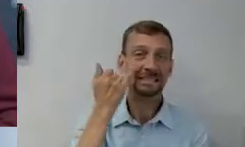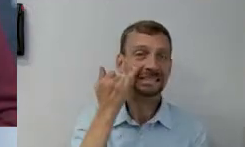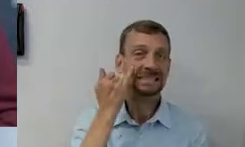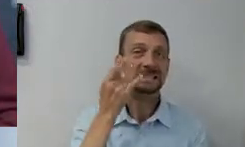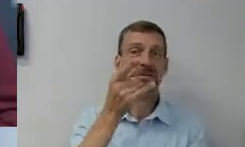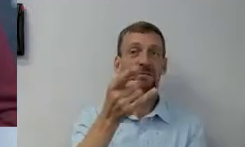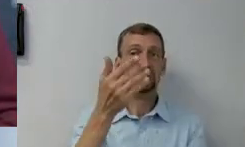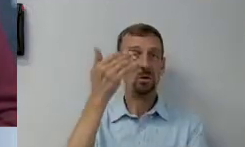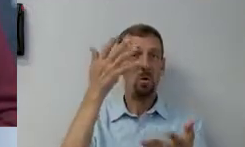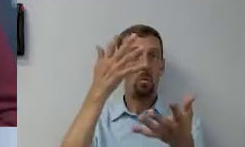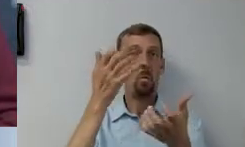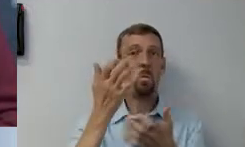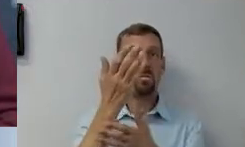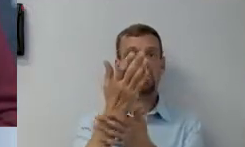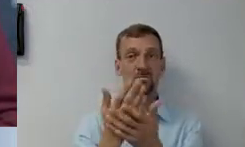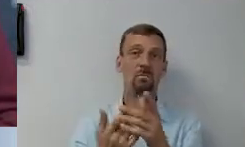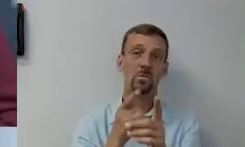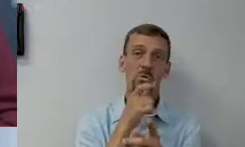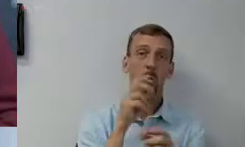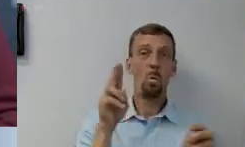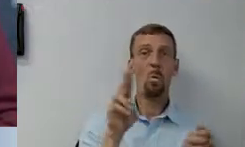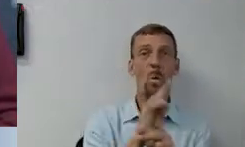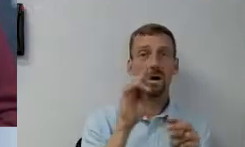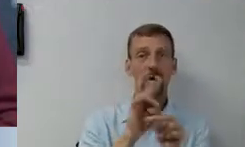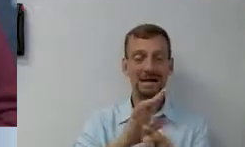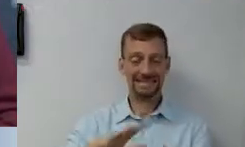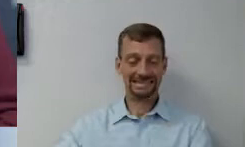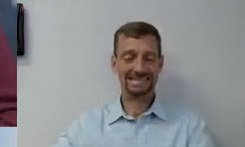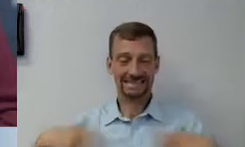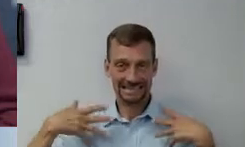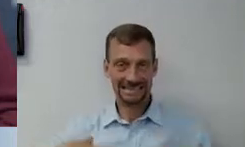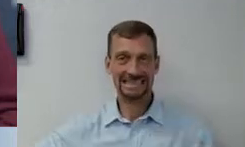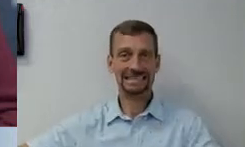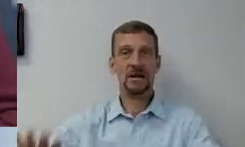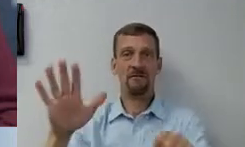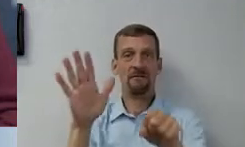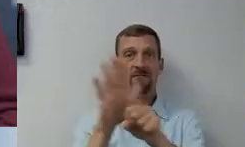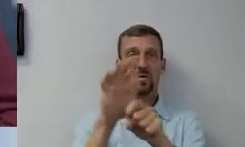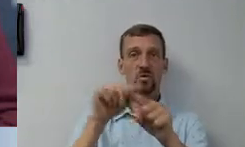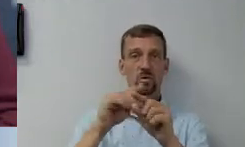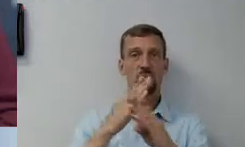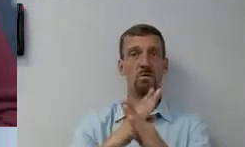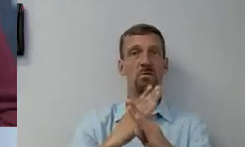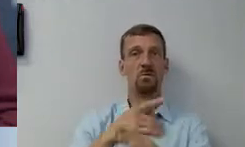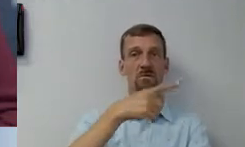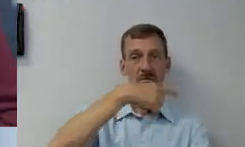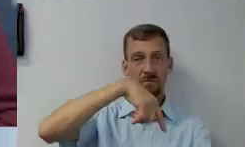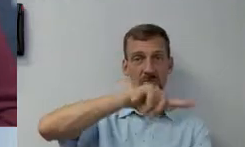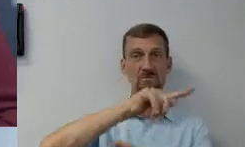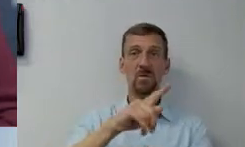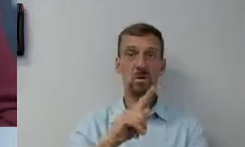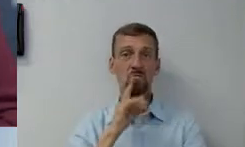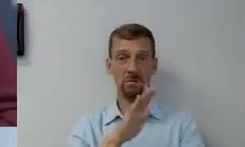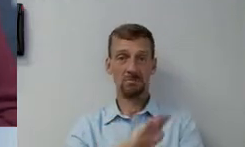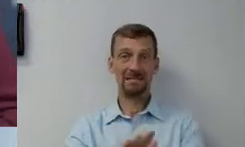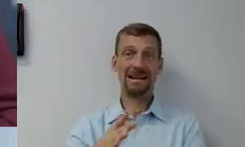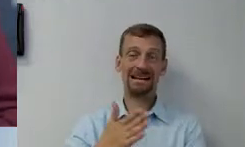somebody, wearing Right. these gowns to protect them. So really glad to see that.